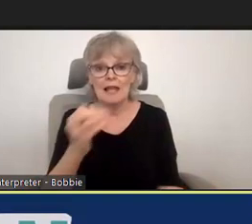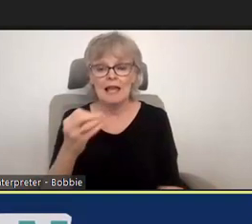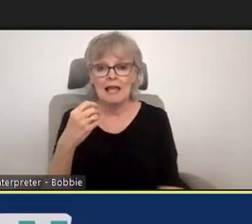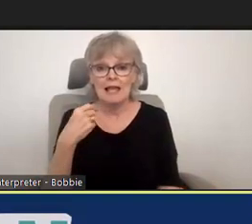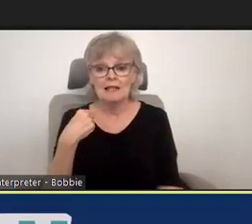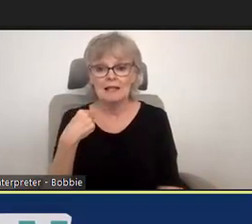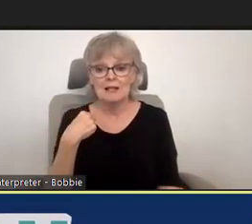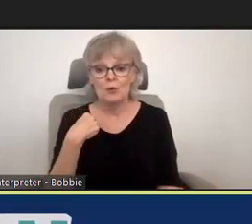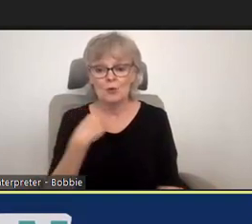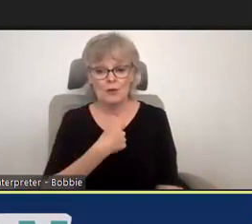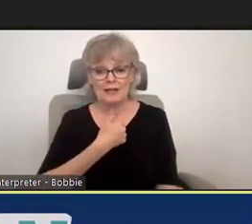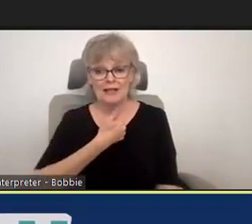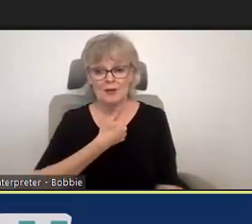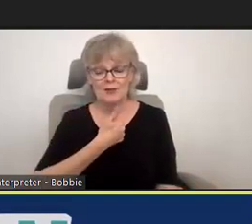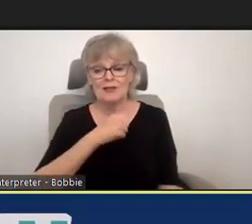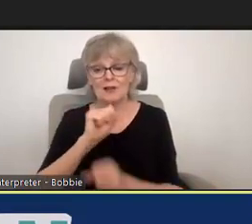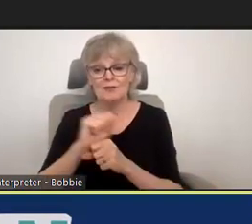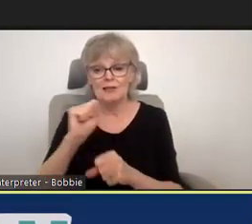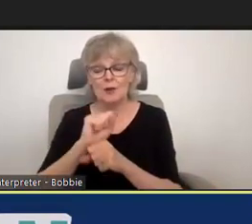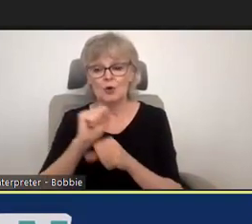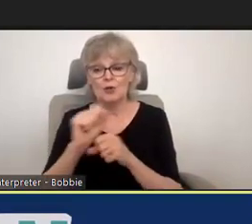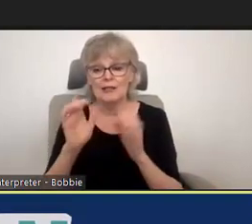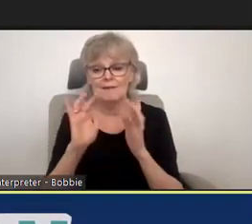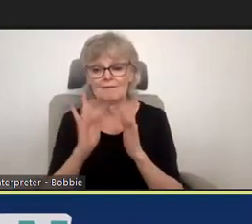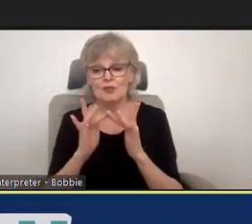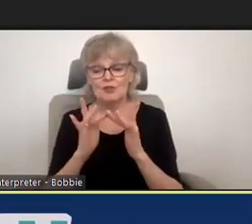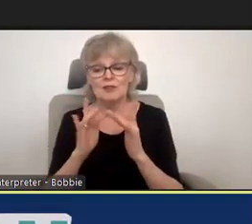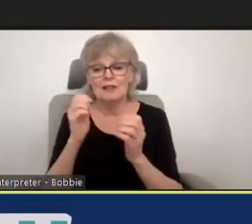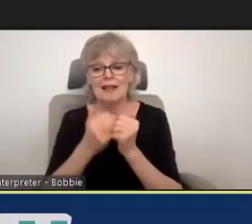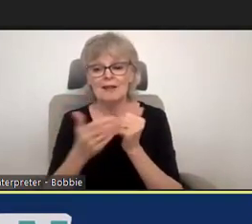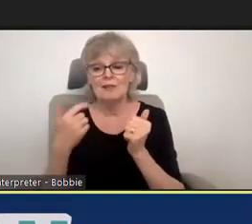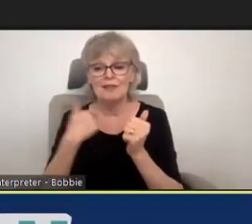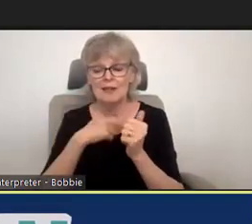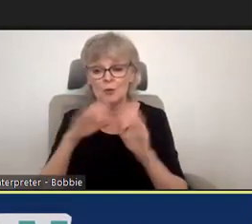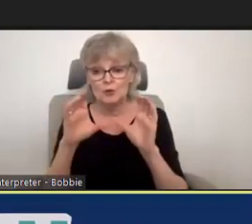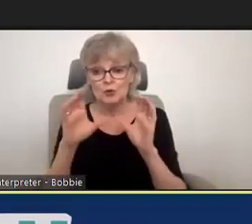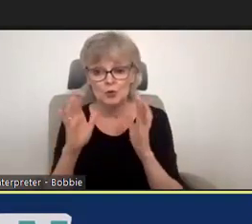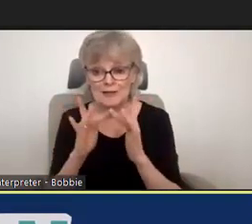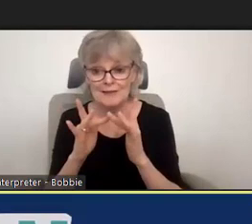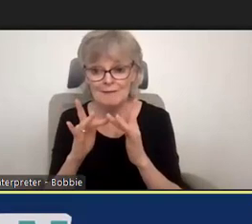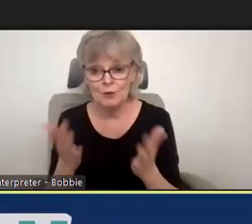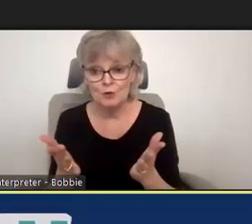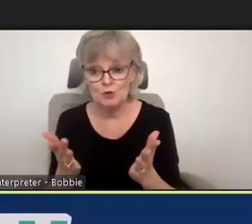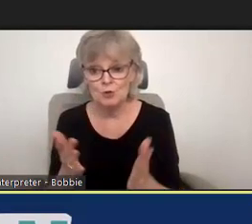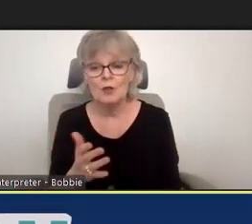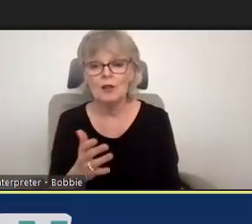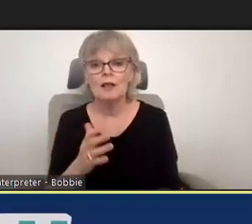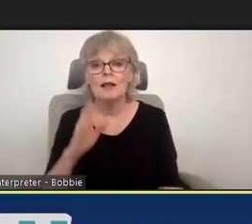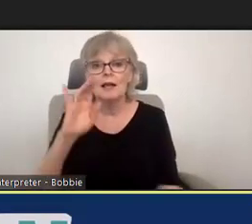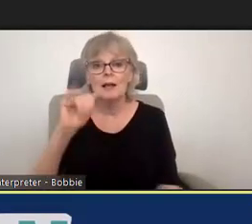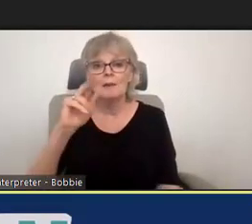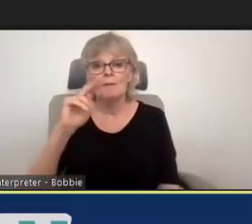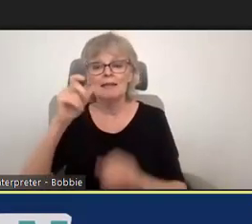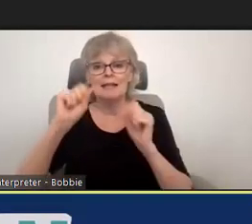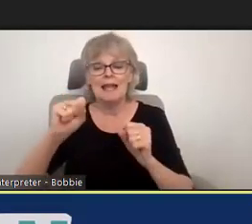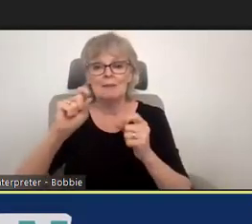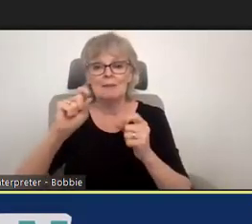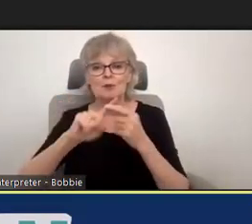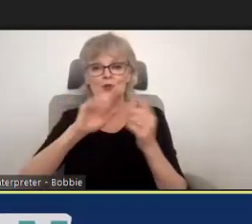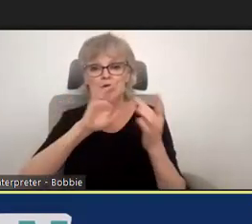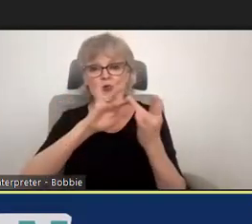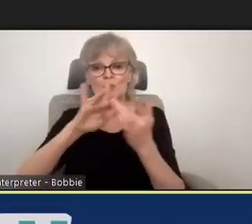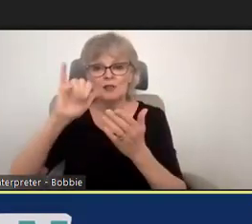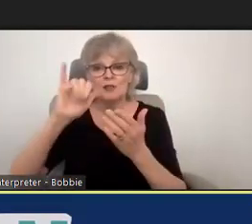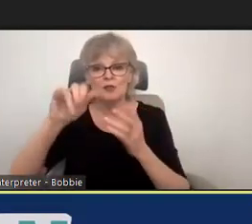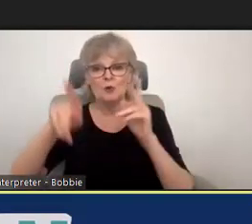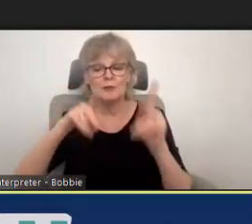ourselves are working virtually, everything that we're doing is virtual, being able to reach out to those individuals